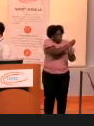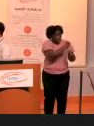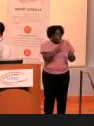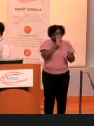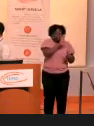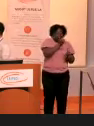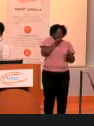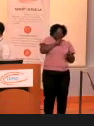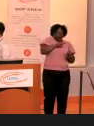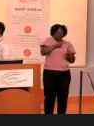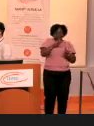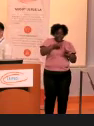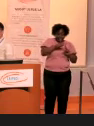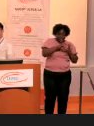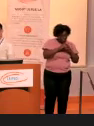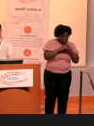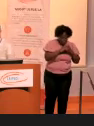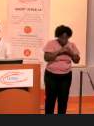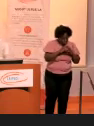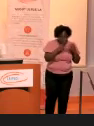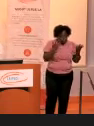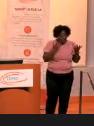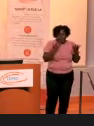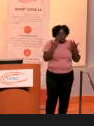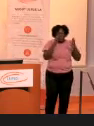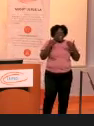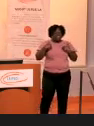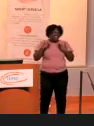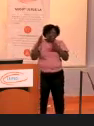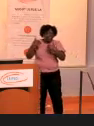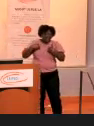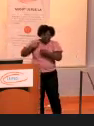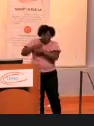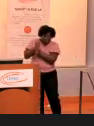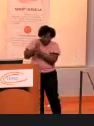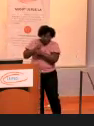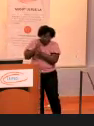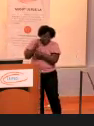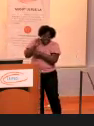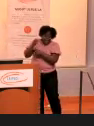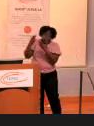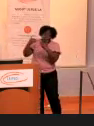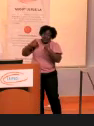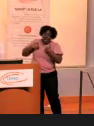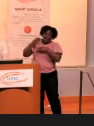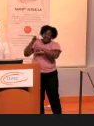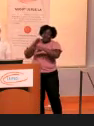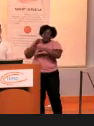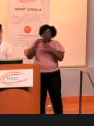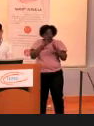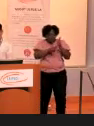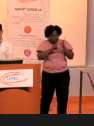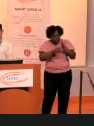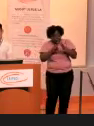no processing involved, and the cells are available. So once a patient is screened, then they can be sent the CAR T cells and